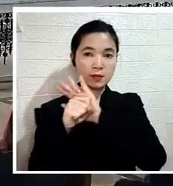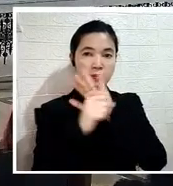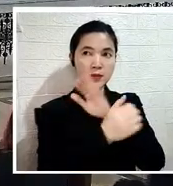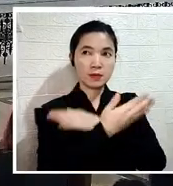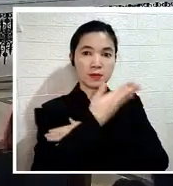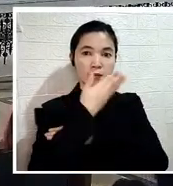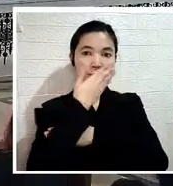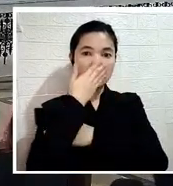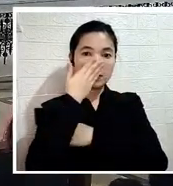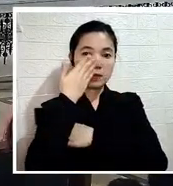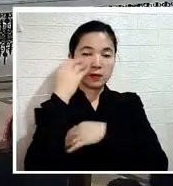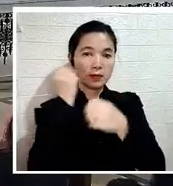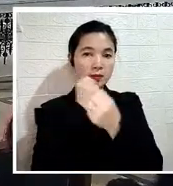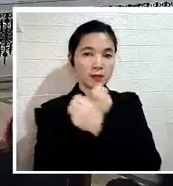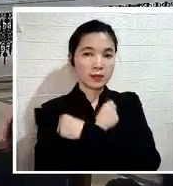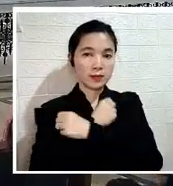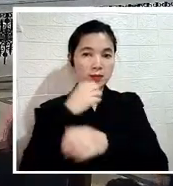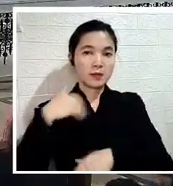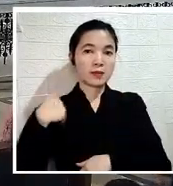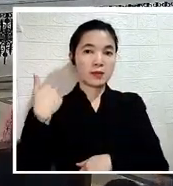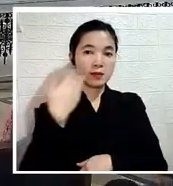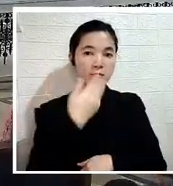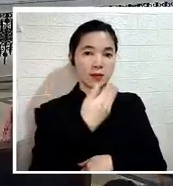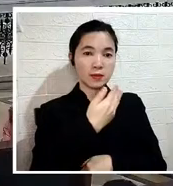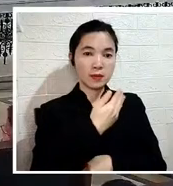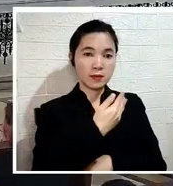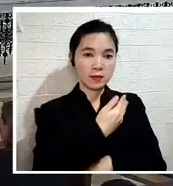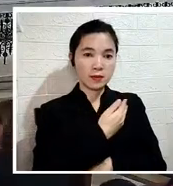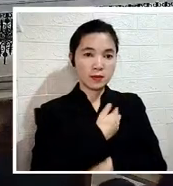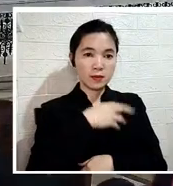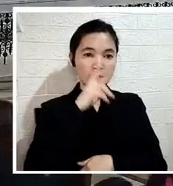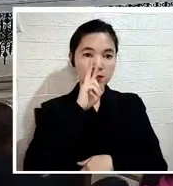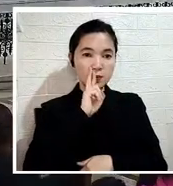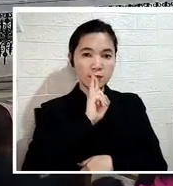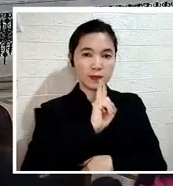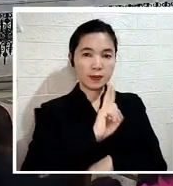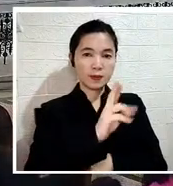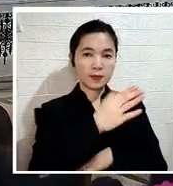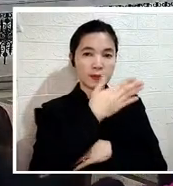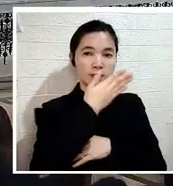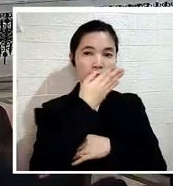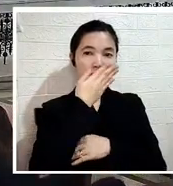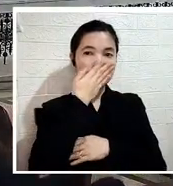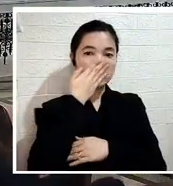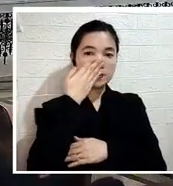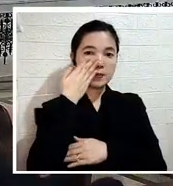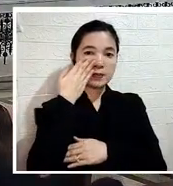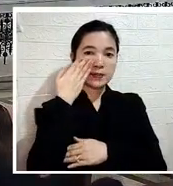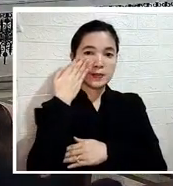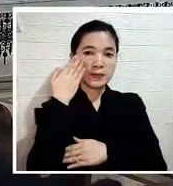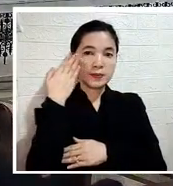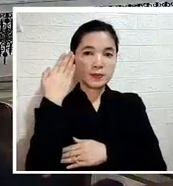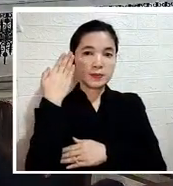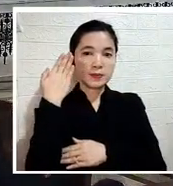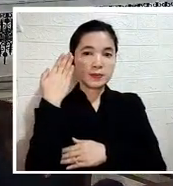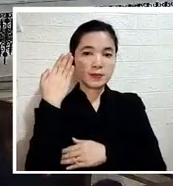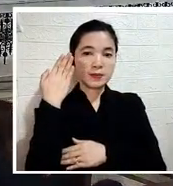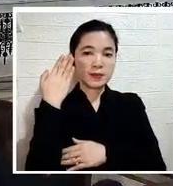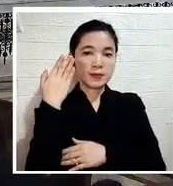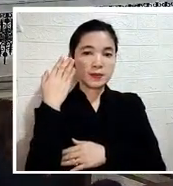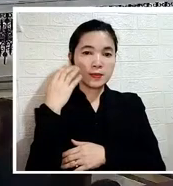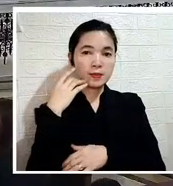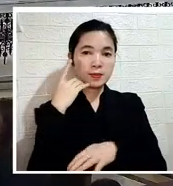love with a shade. We are yours, we are